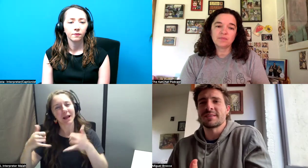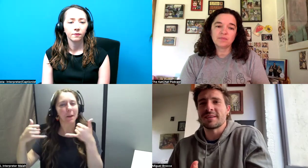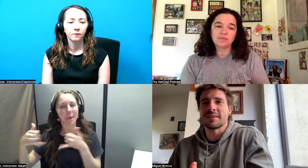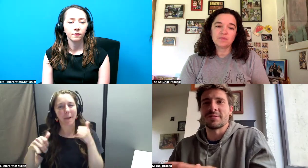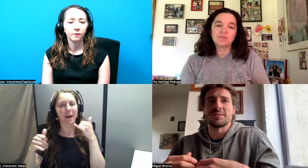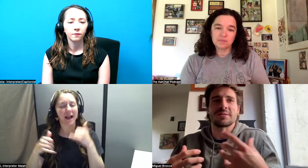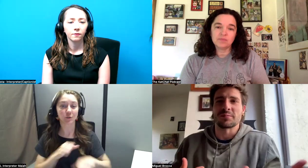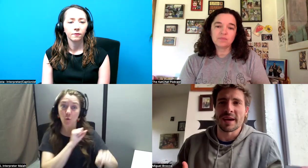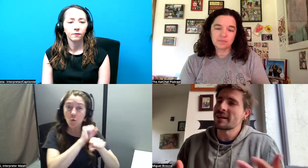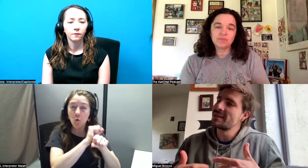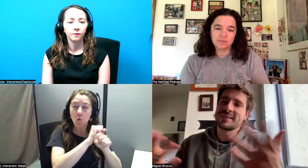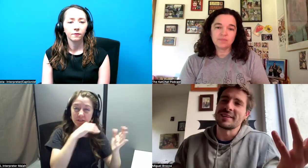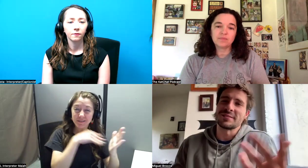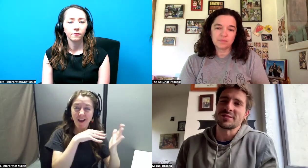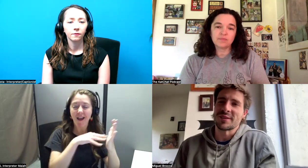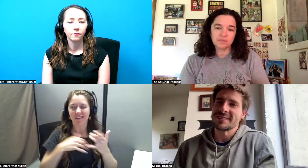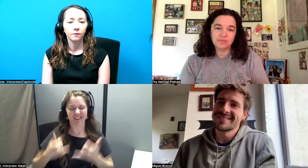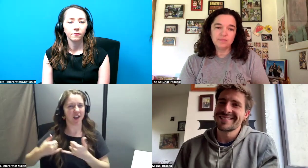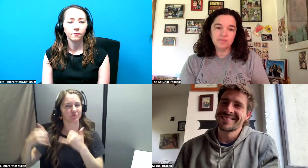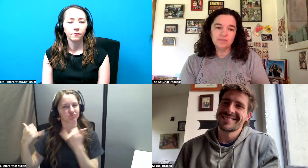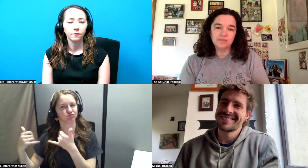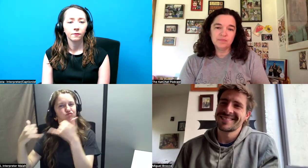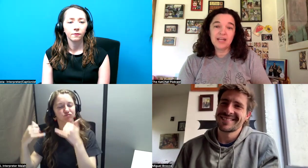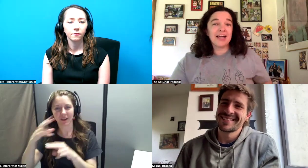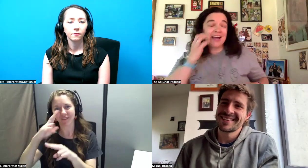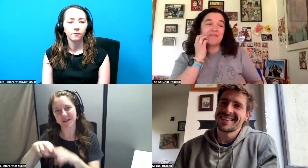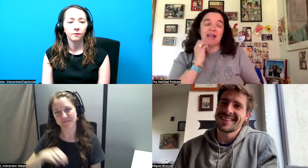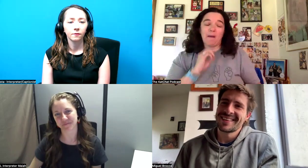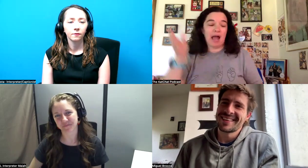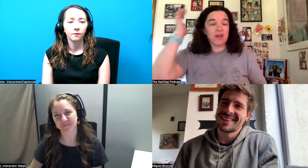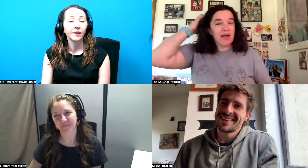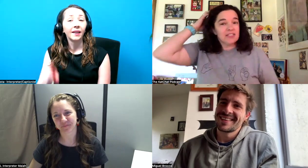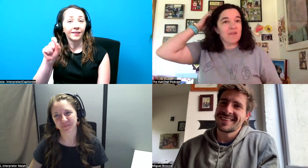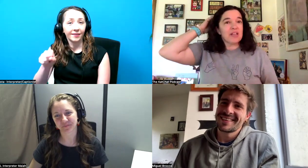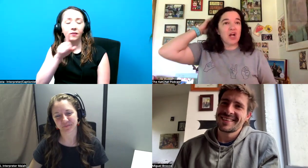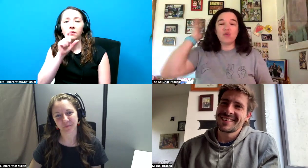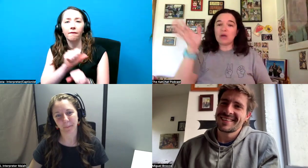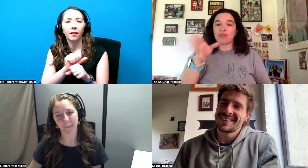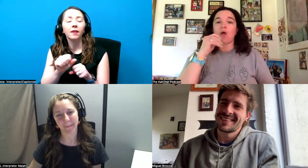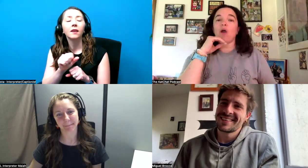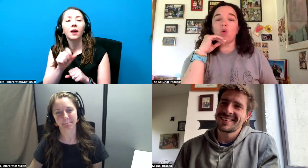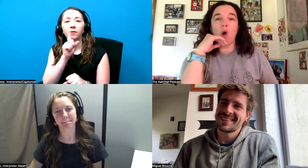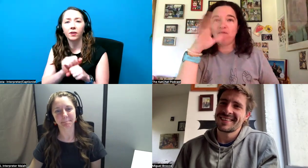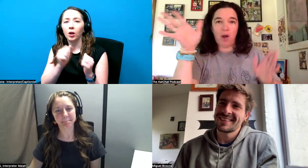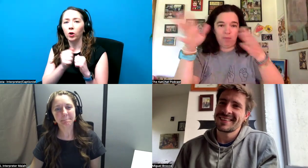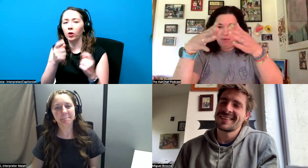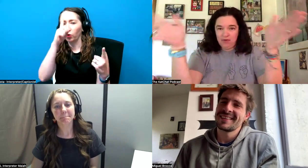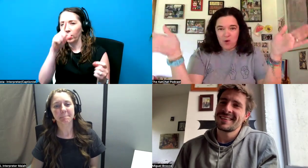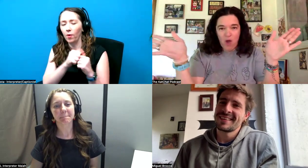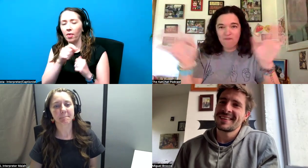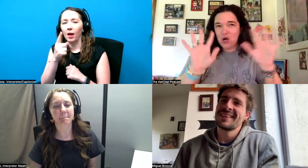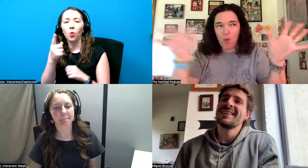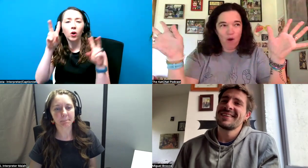your work and then you're just gonna play, then it's just fun. Yeah, definitely. I mean, I definitely agree with that one quote